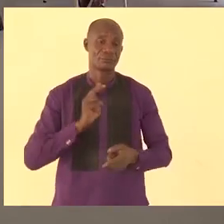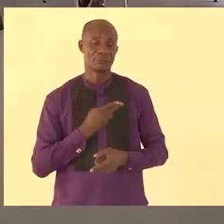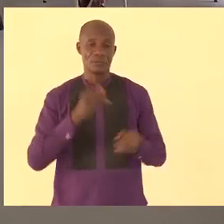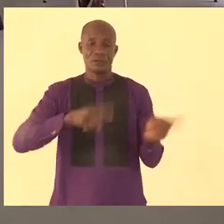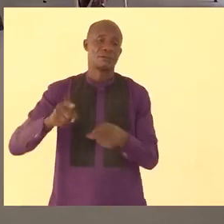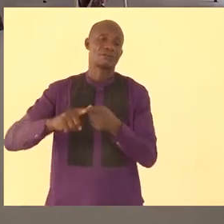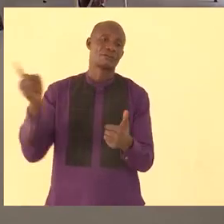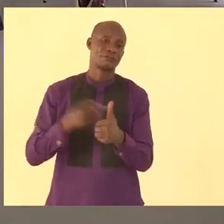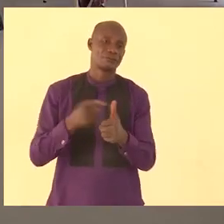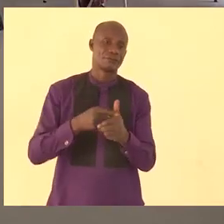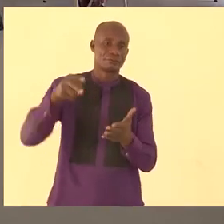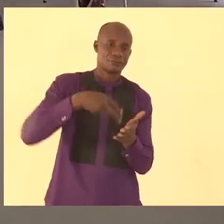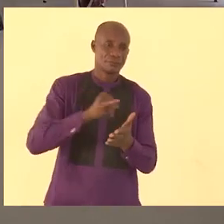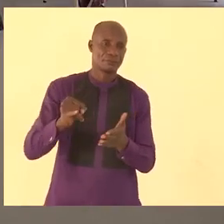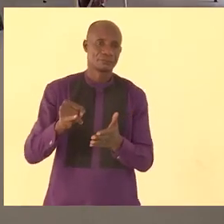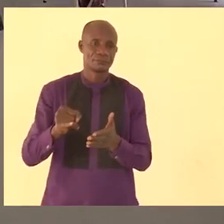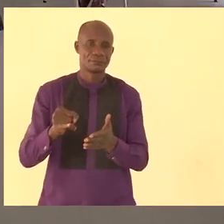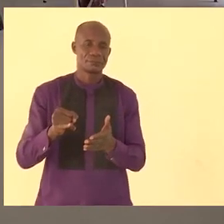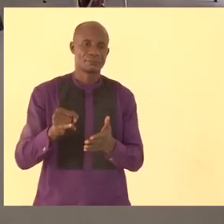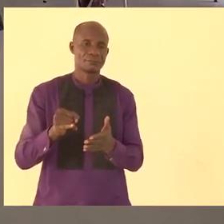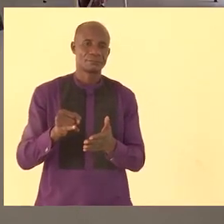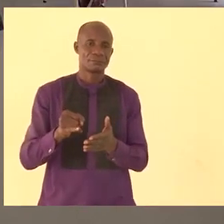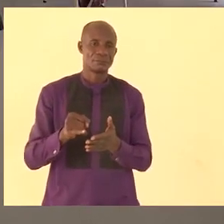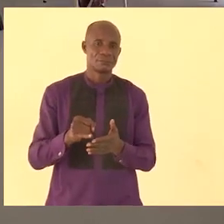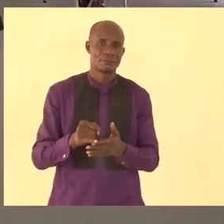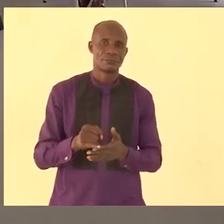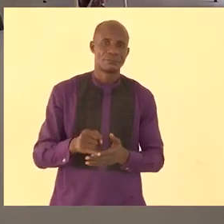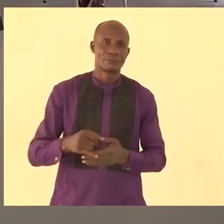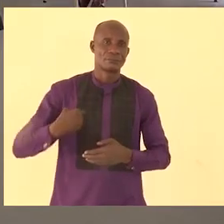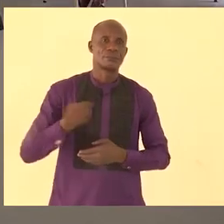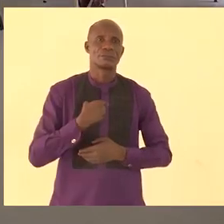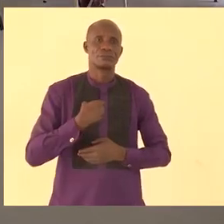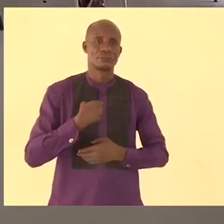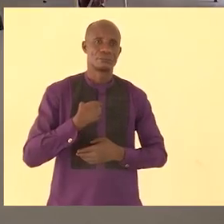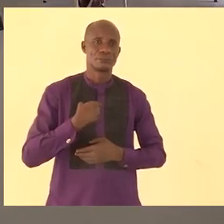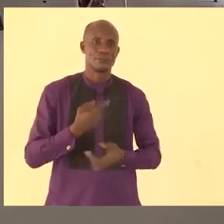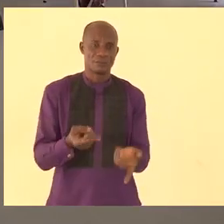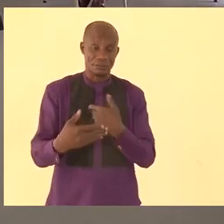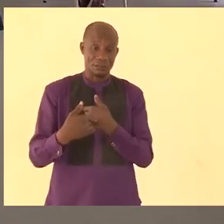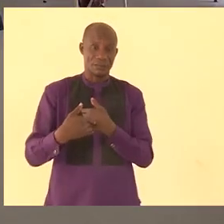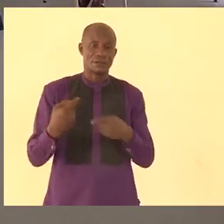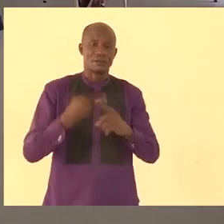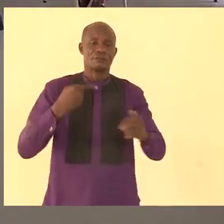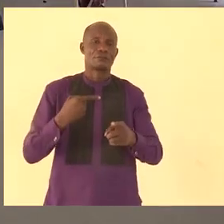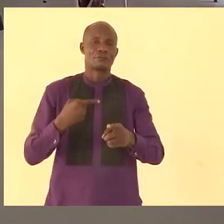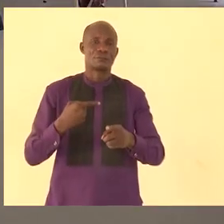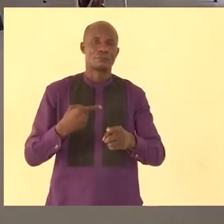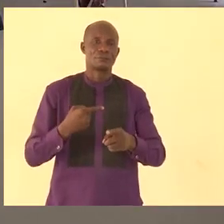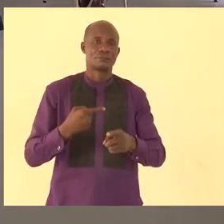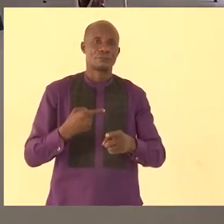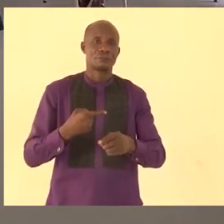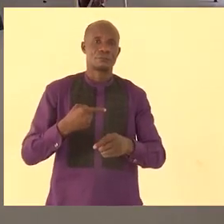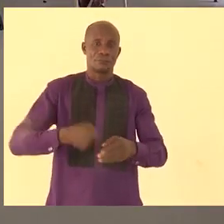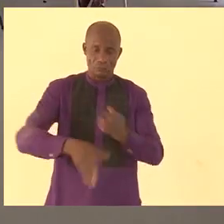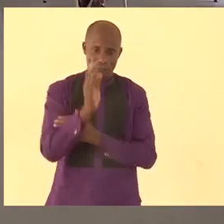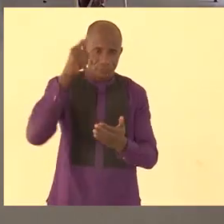to the first thing, he said we should sing and shout for joy for the inhabitants of Judah after they came back from exile because of what the Lord did for